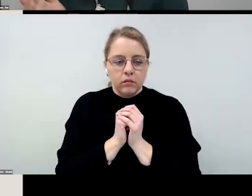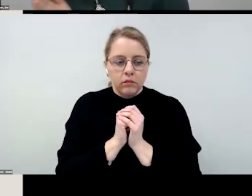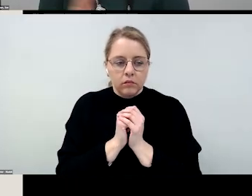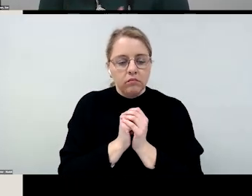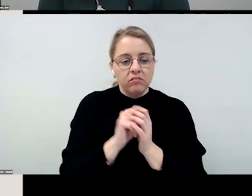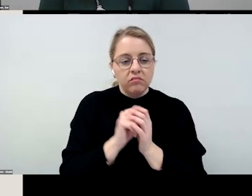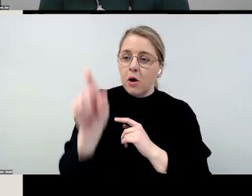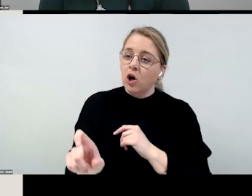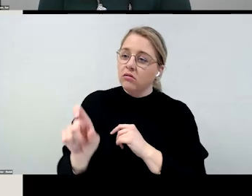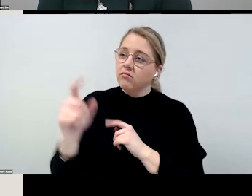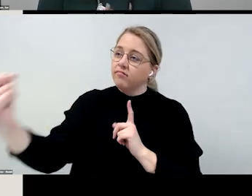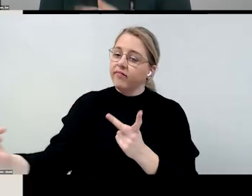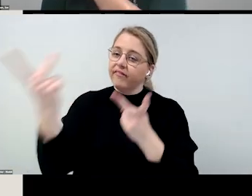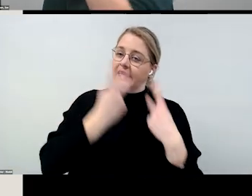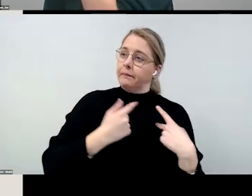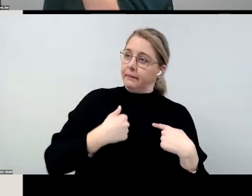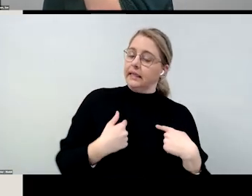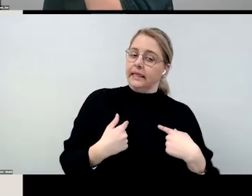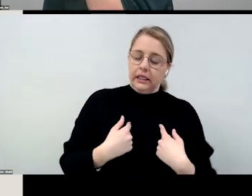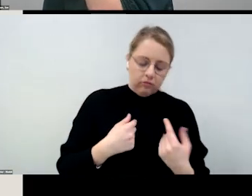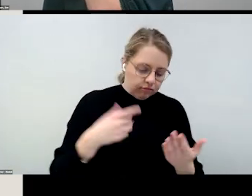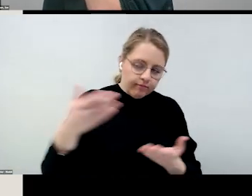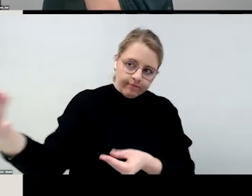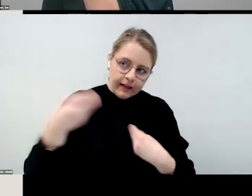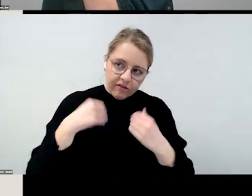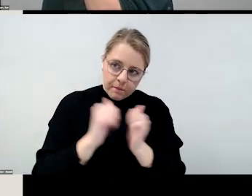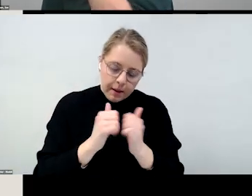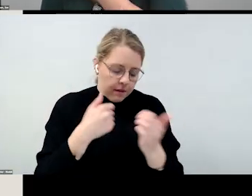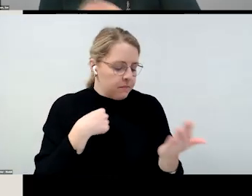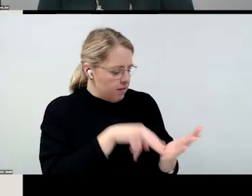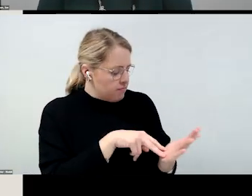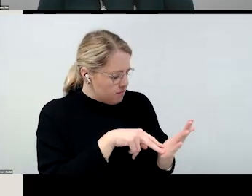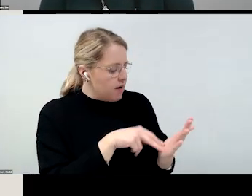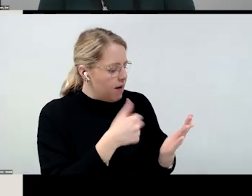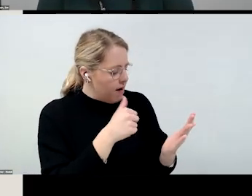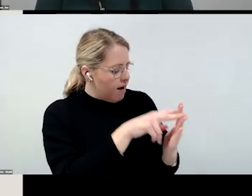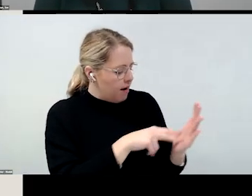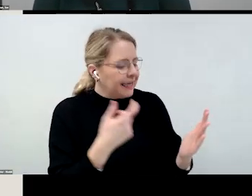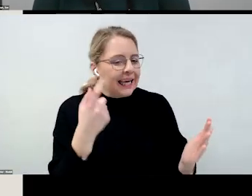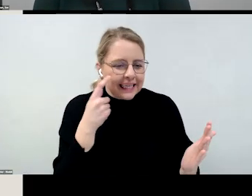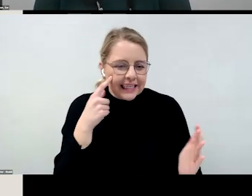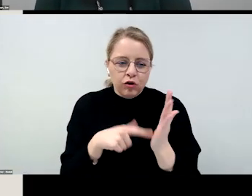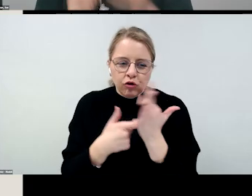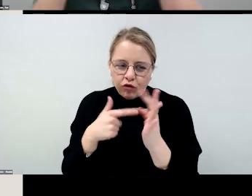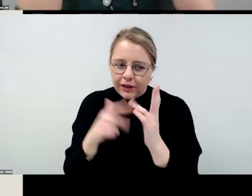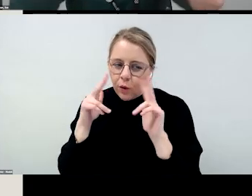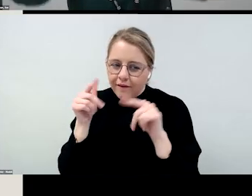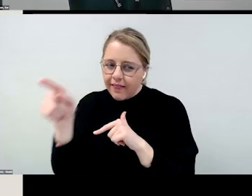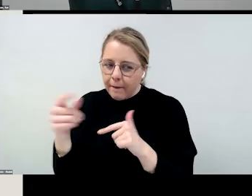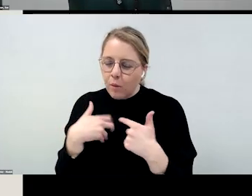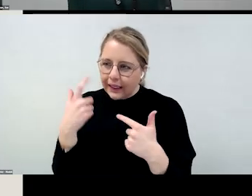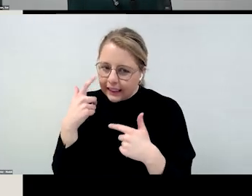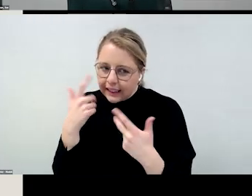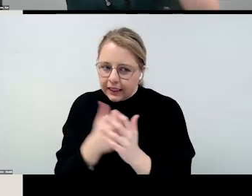that, referring to a hospital passport, there's so much more information in there, and it's so much easier to treat somebody if you have that information.